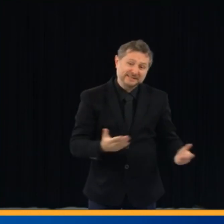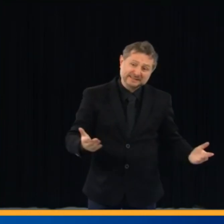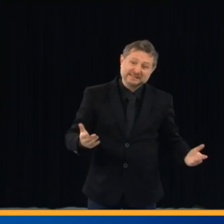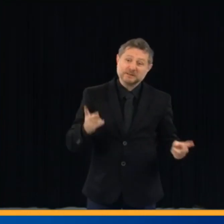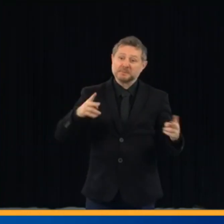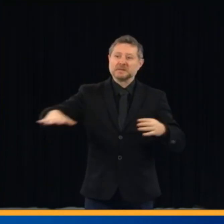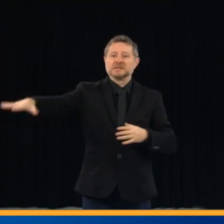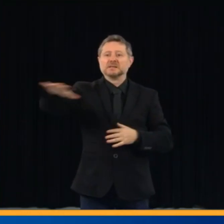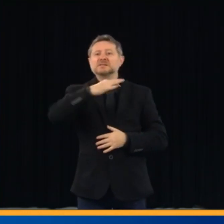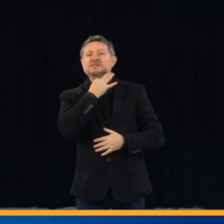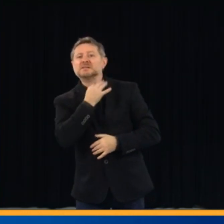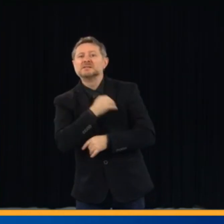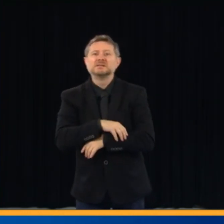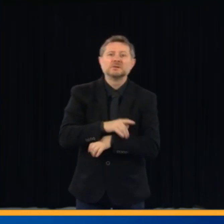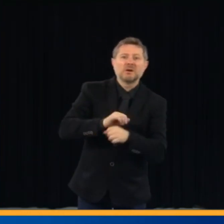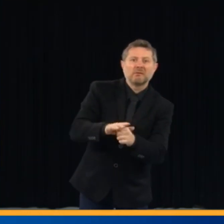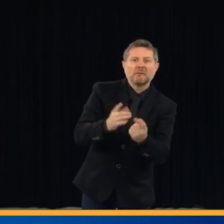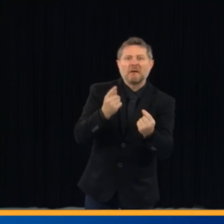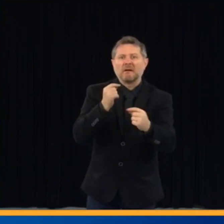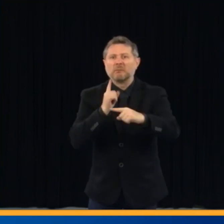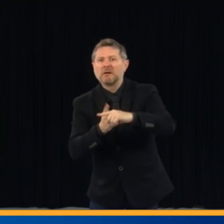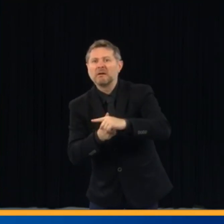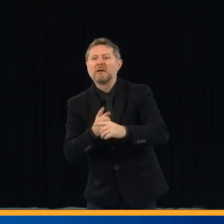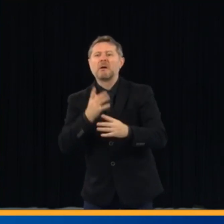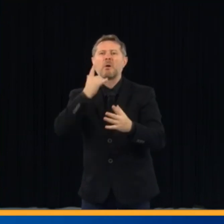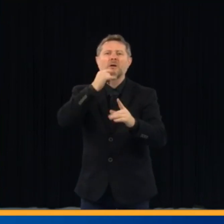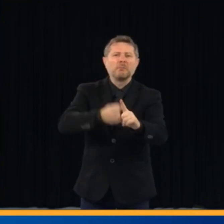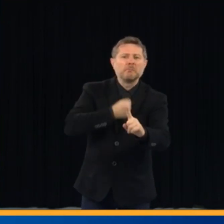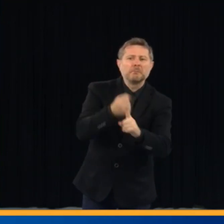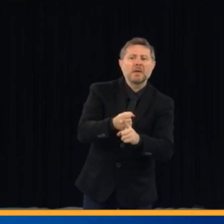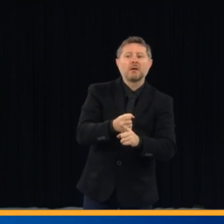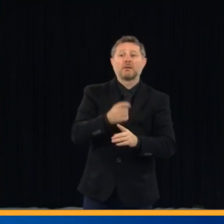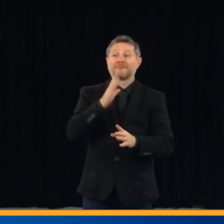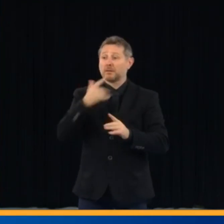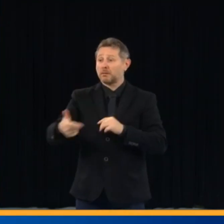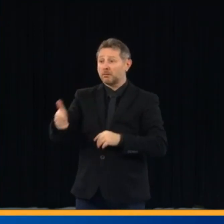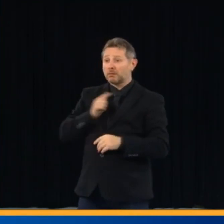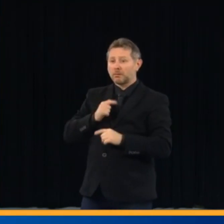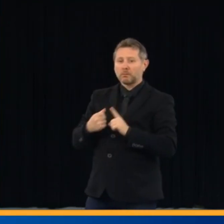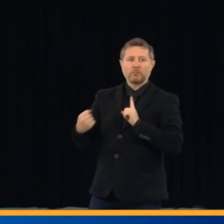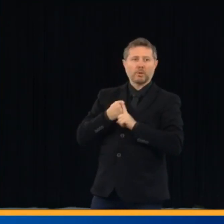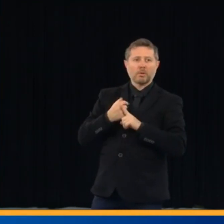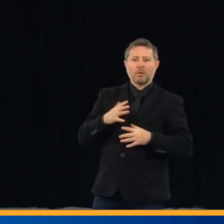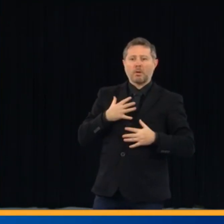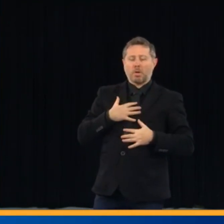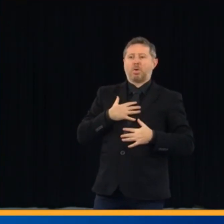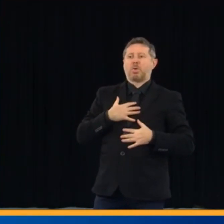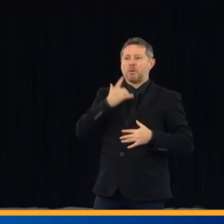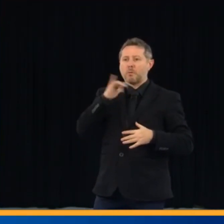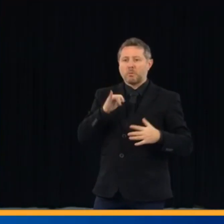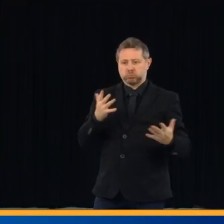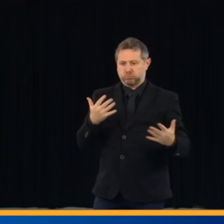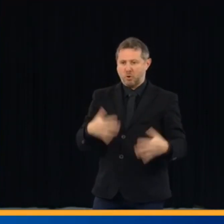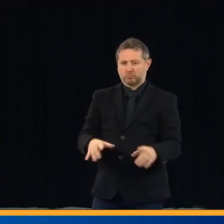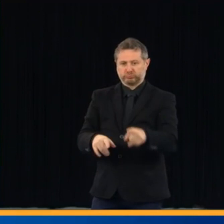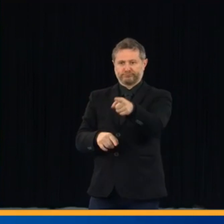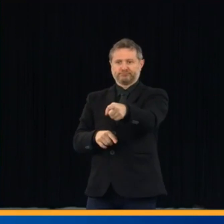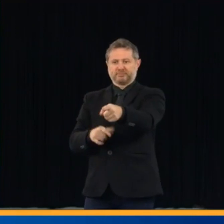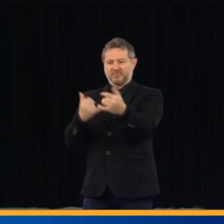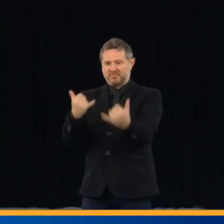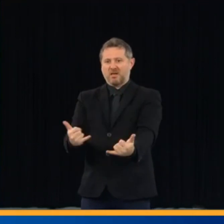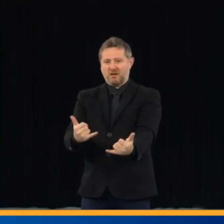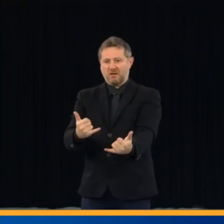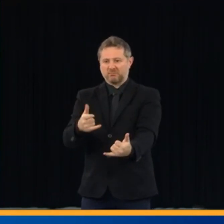about coronavirus. What does it mean? What happens if I get the virus? You living it,